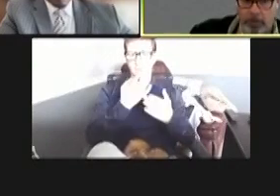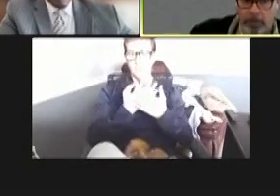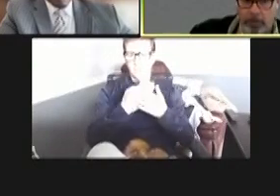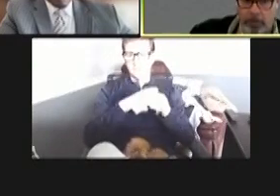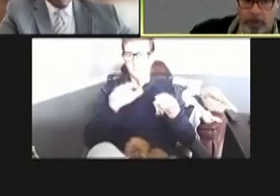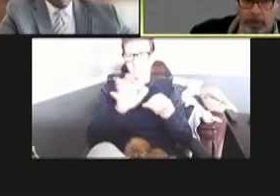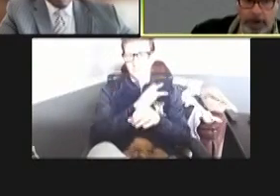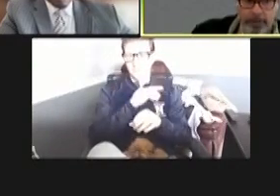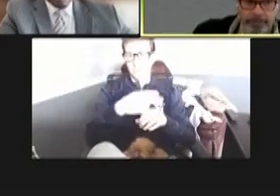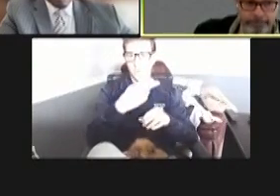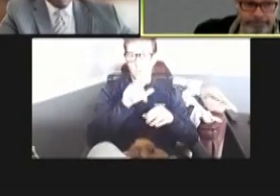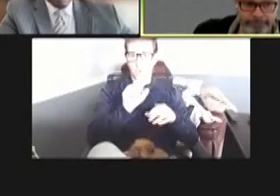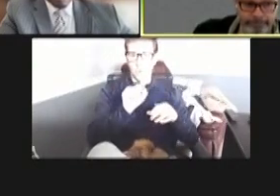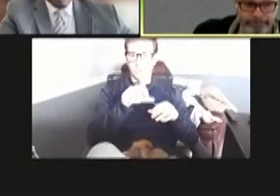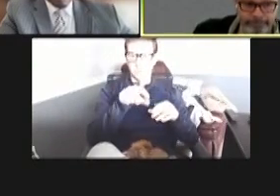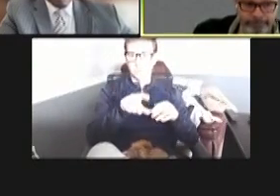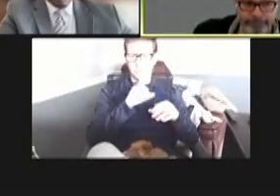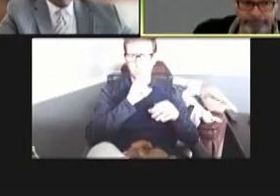holes. This is really great.